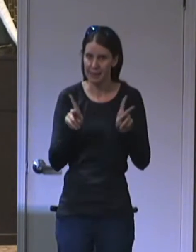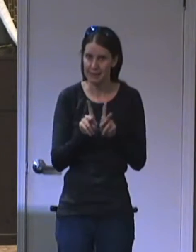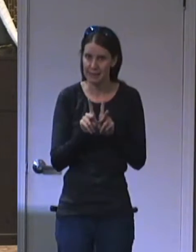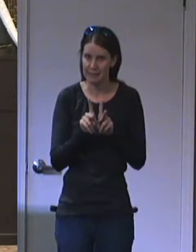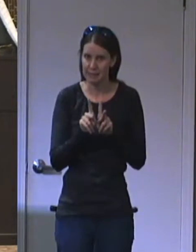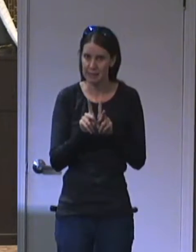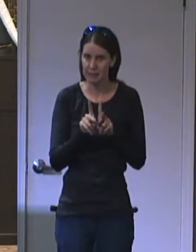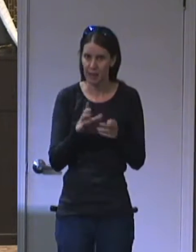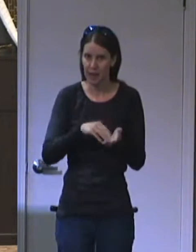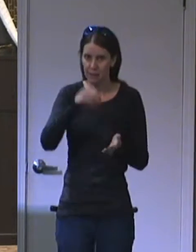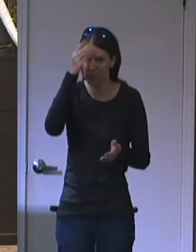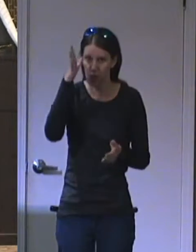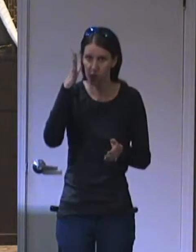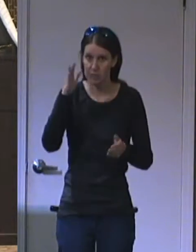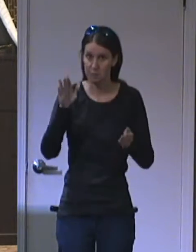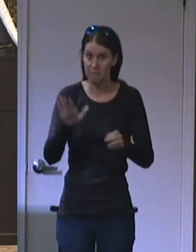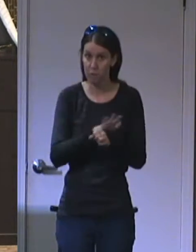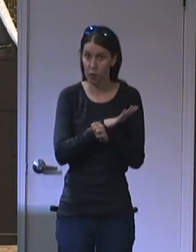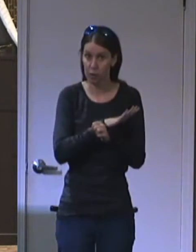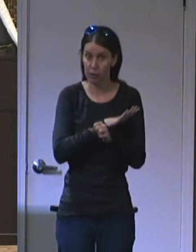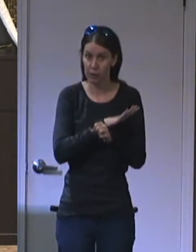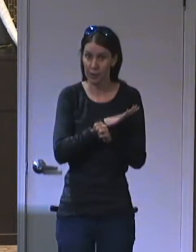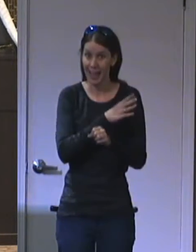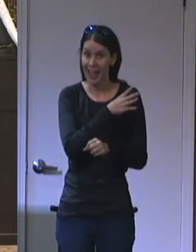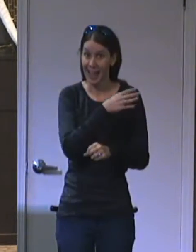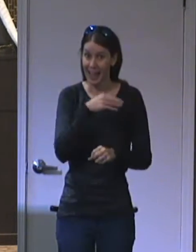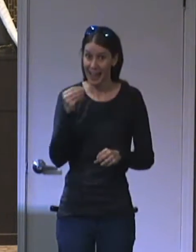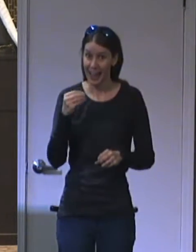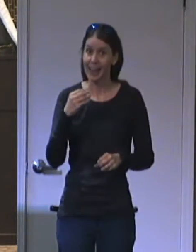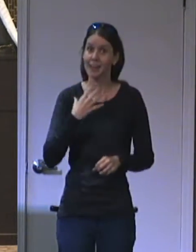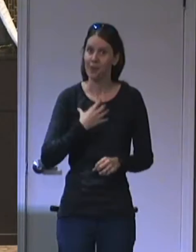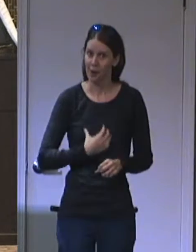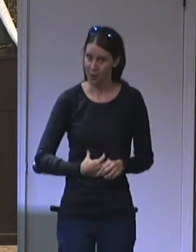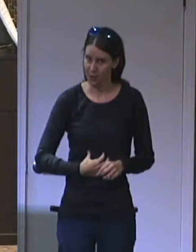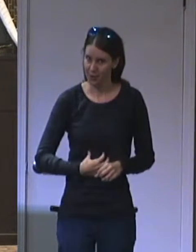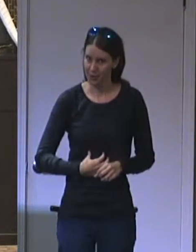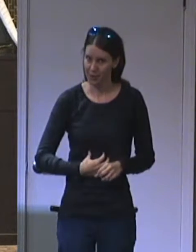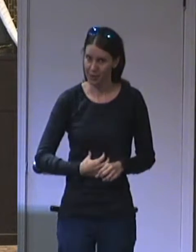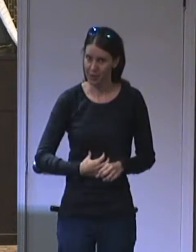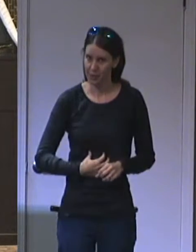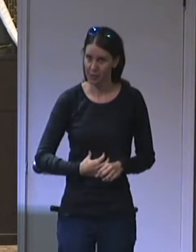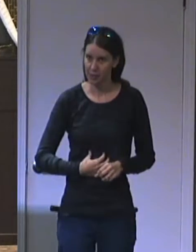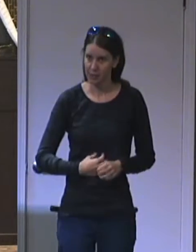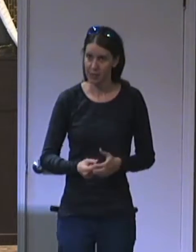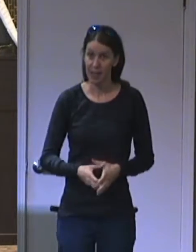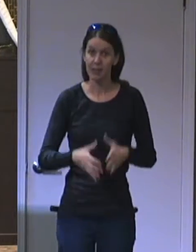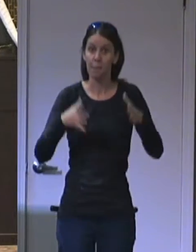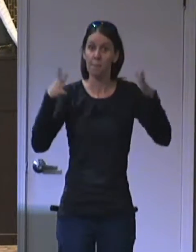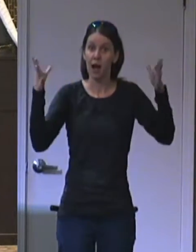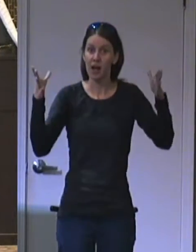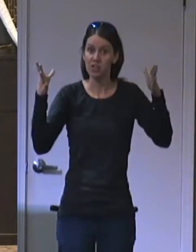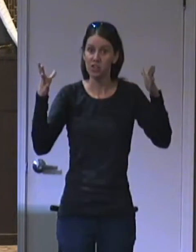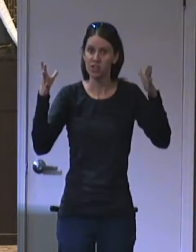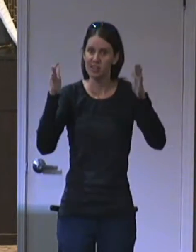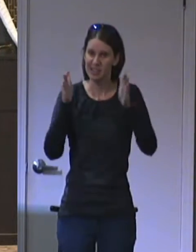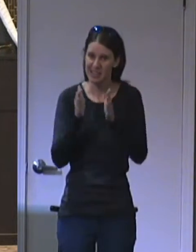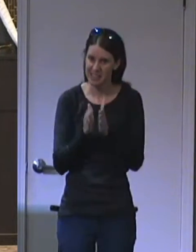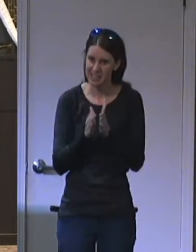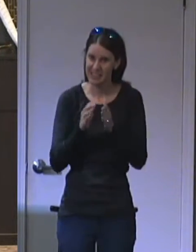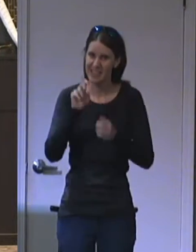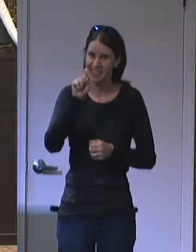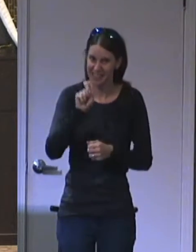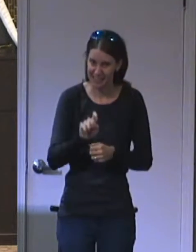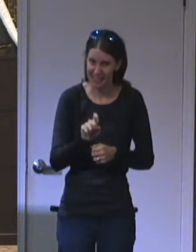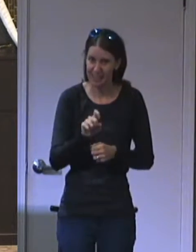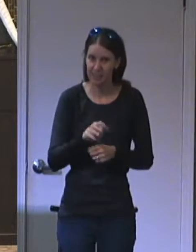am instructed both to be full and to be hungry, both to abound and to suffer